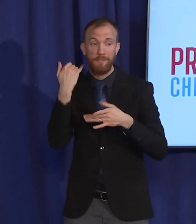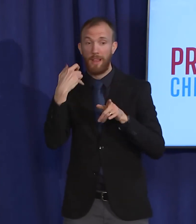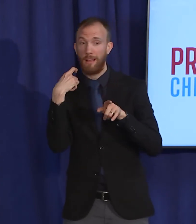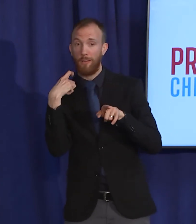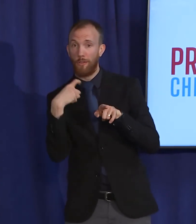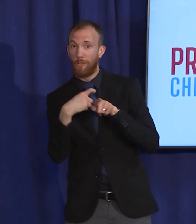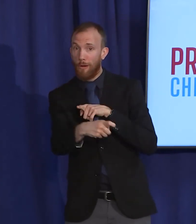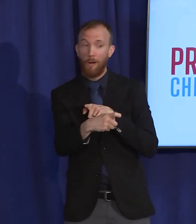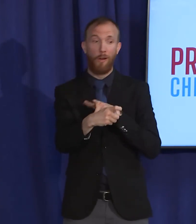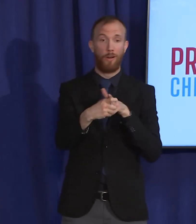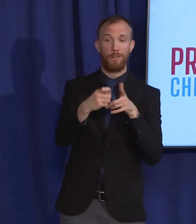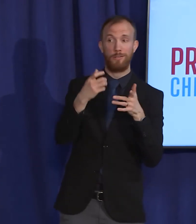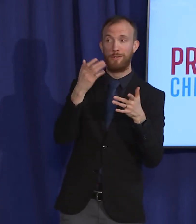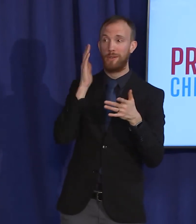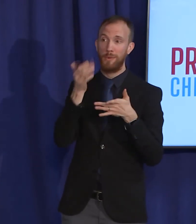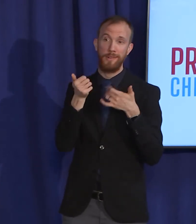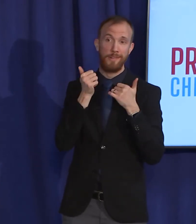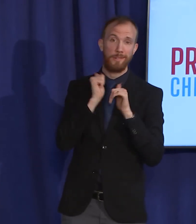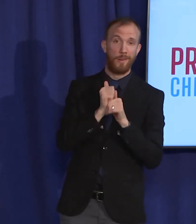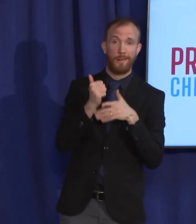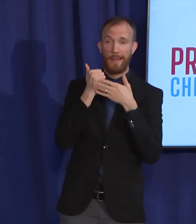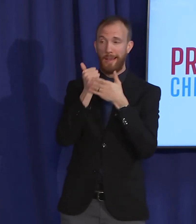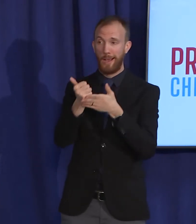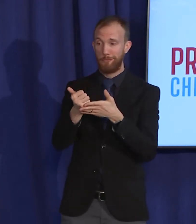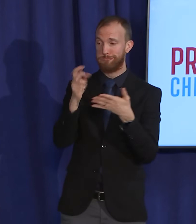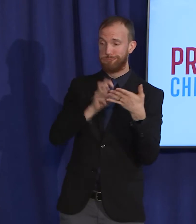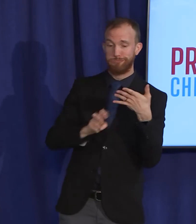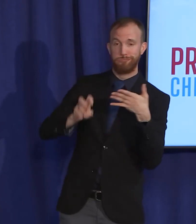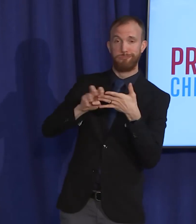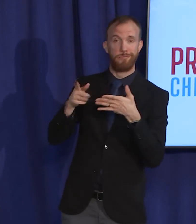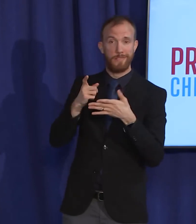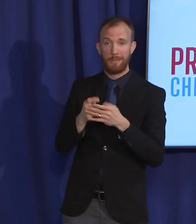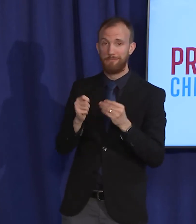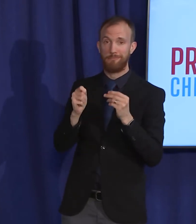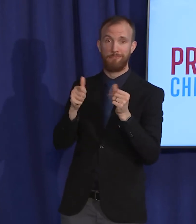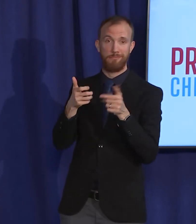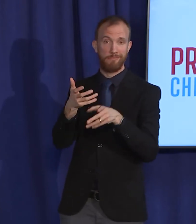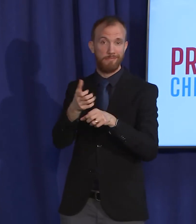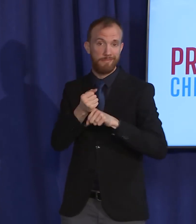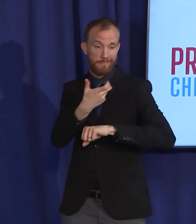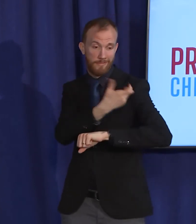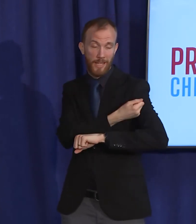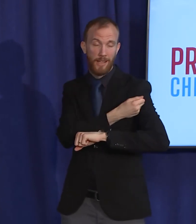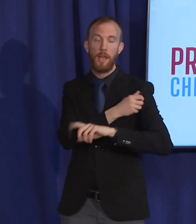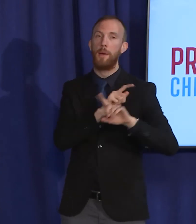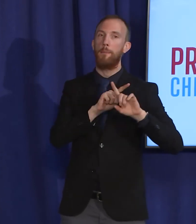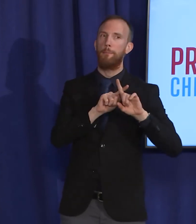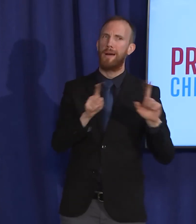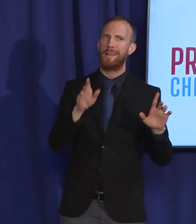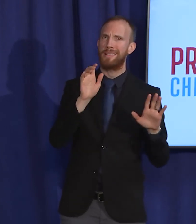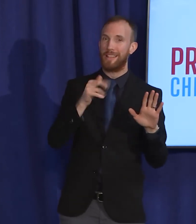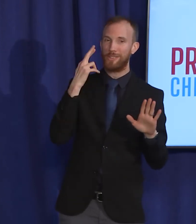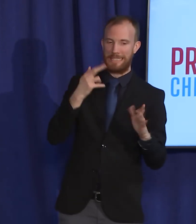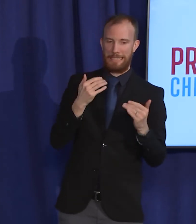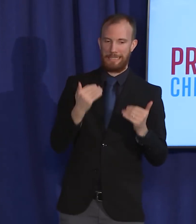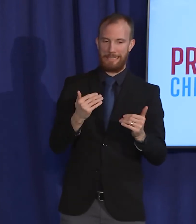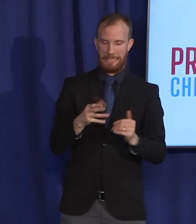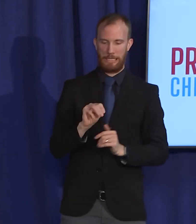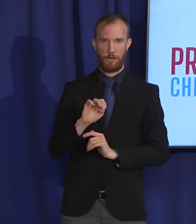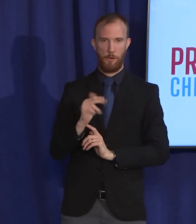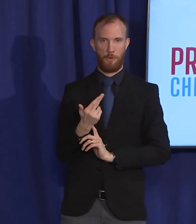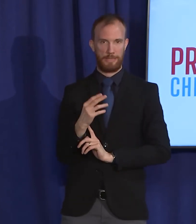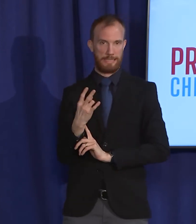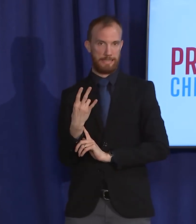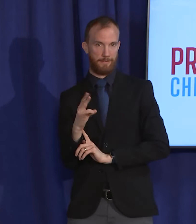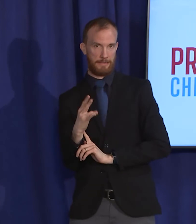we'll be asking everybody to keep prioritizing. But that is why, you know, today's 17th. We've got 12 more days